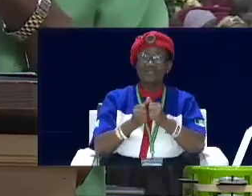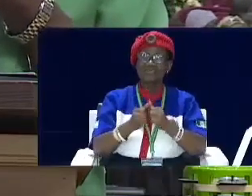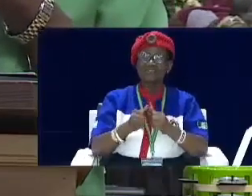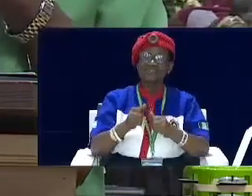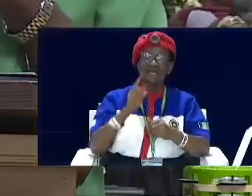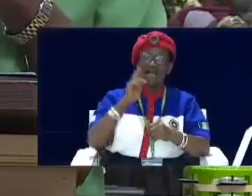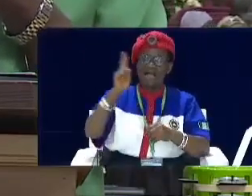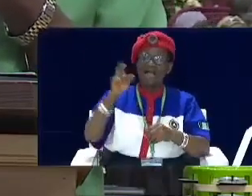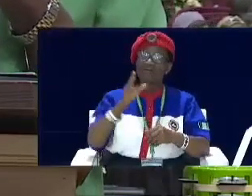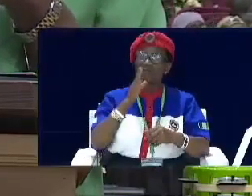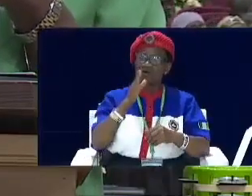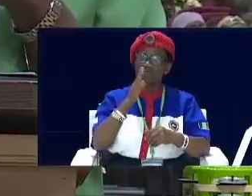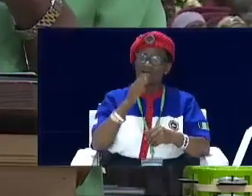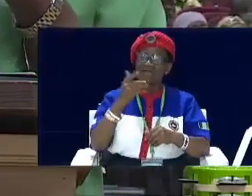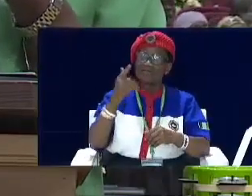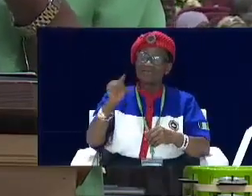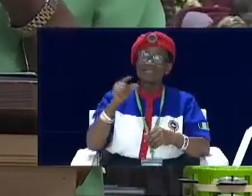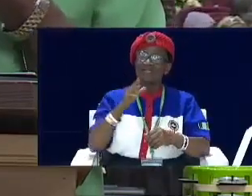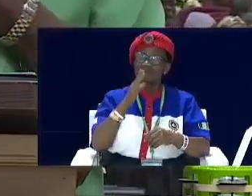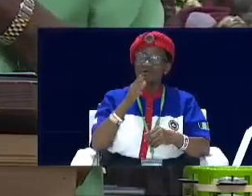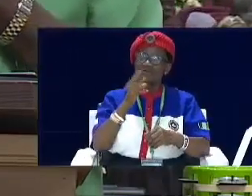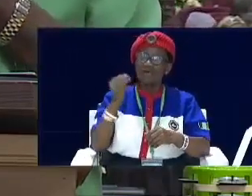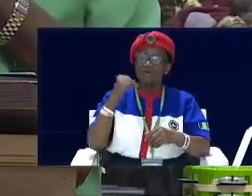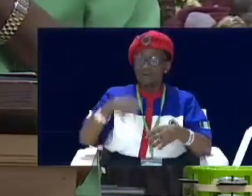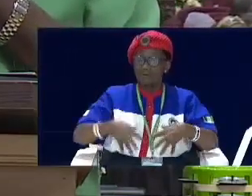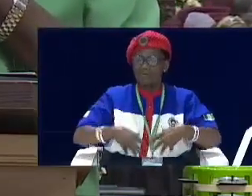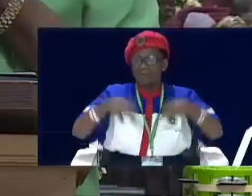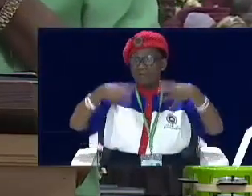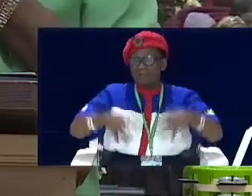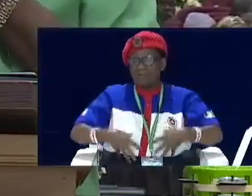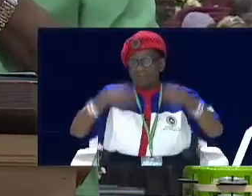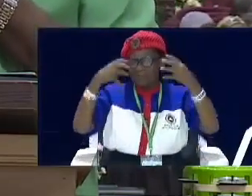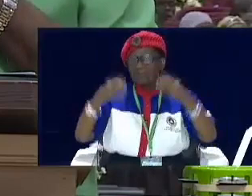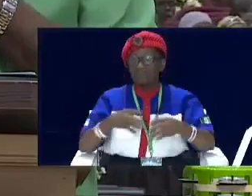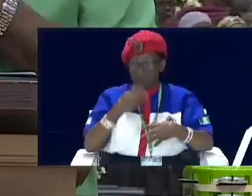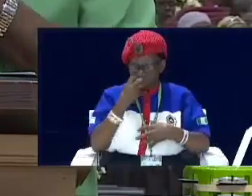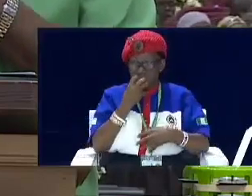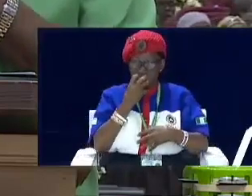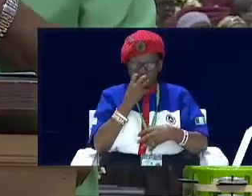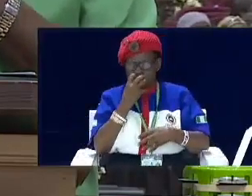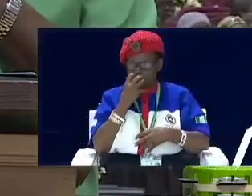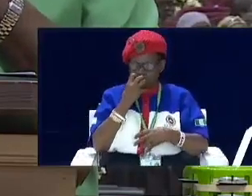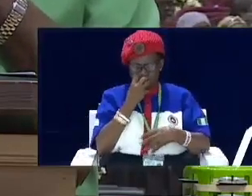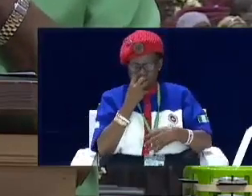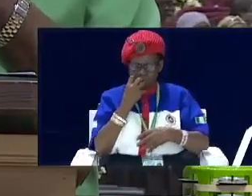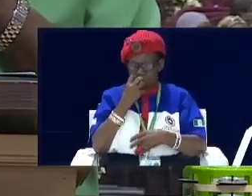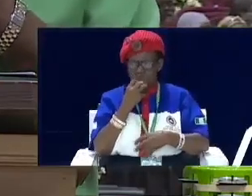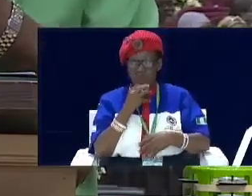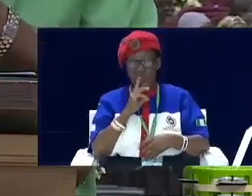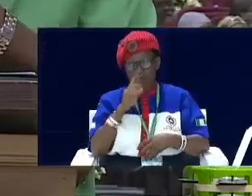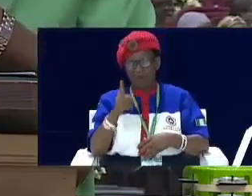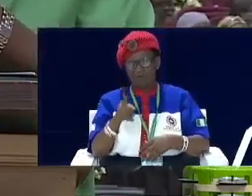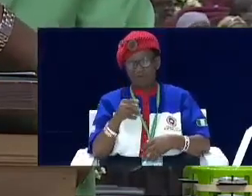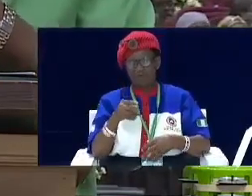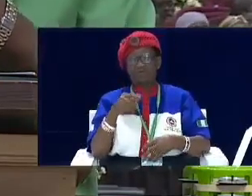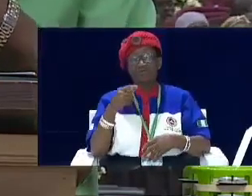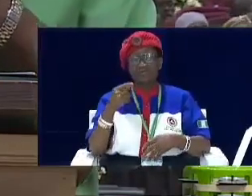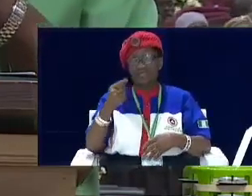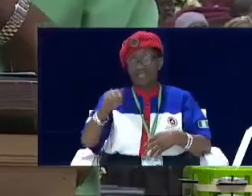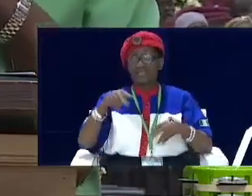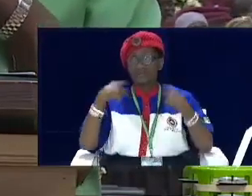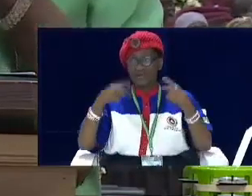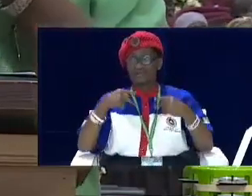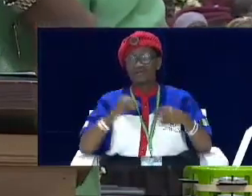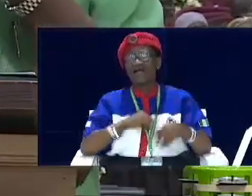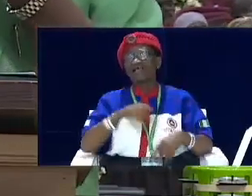the mother was furious. Yam binu, are you the pastor? Te wo ni alufa na? I say yes, ma. Oni be ni